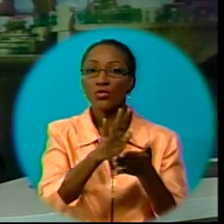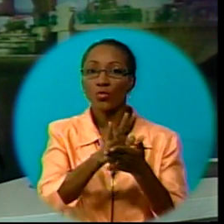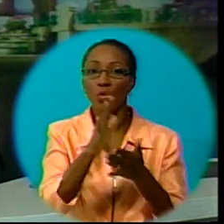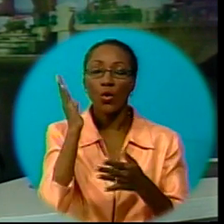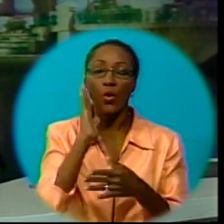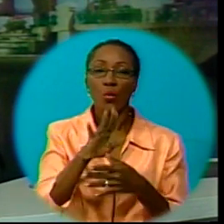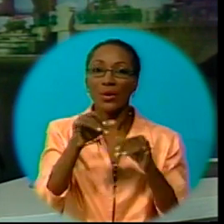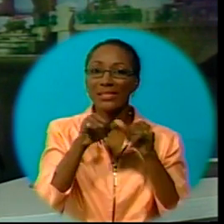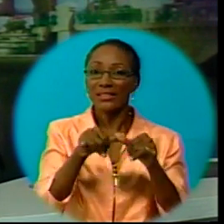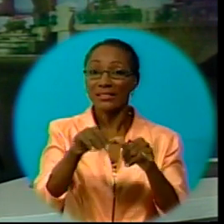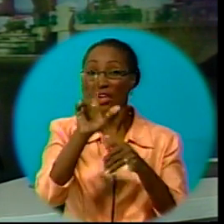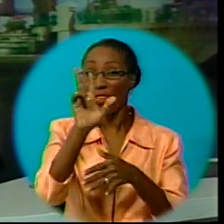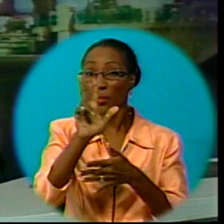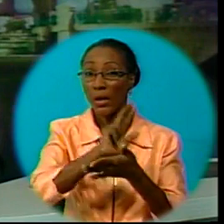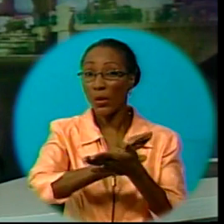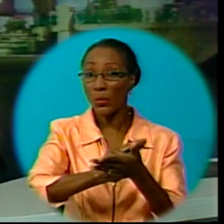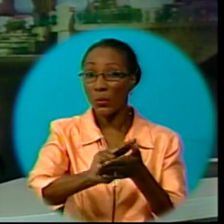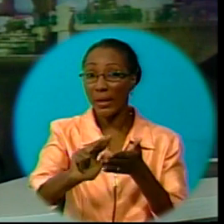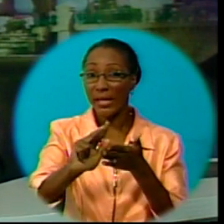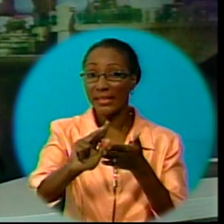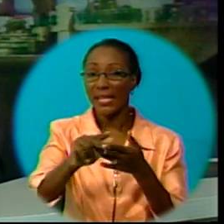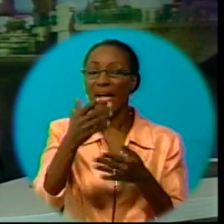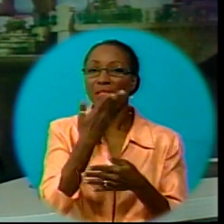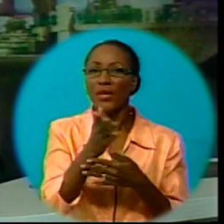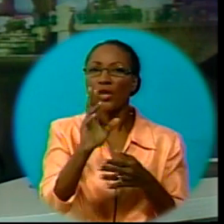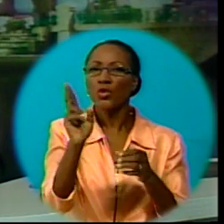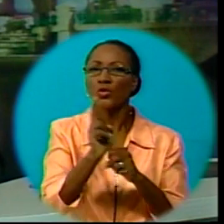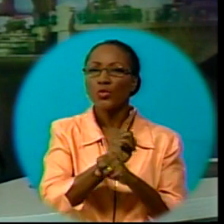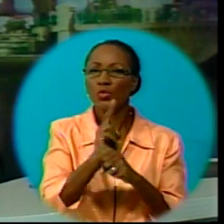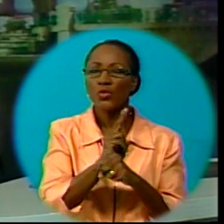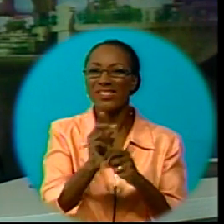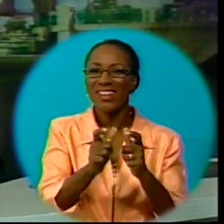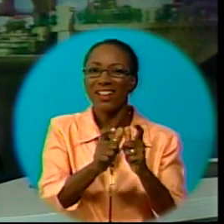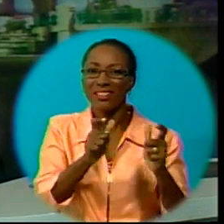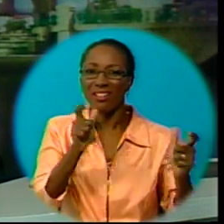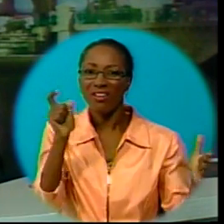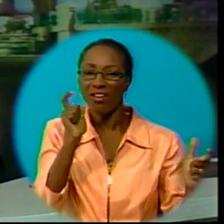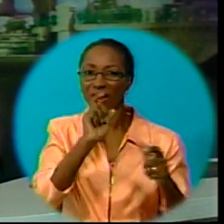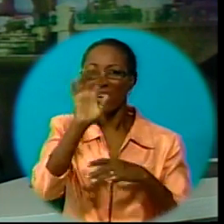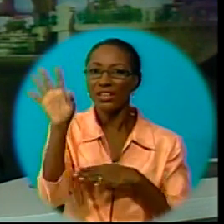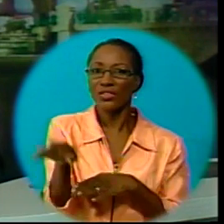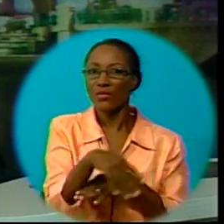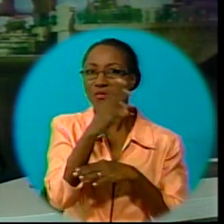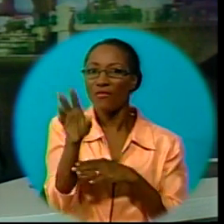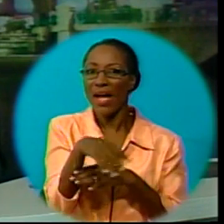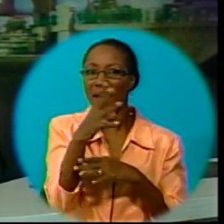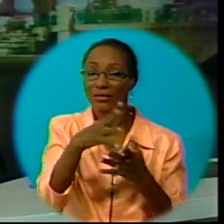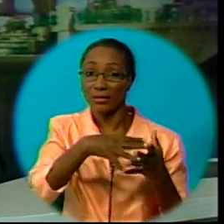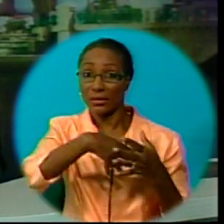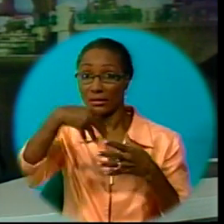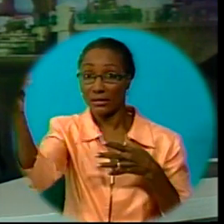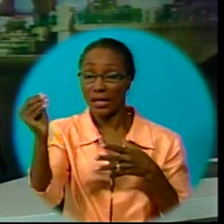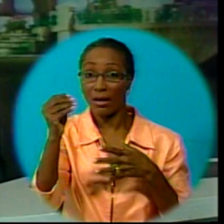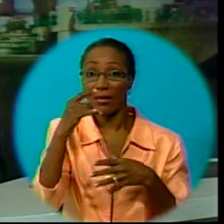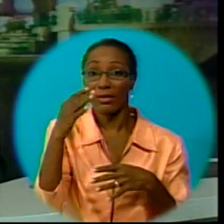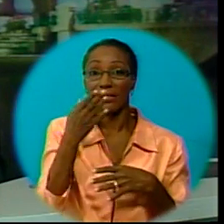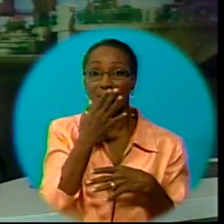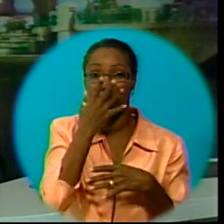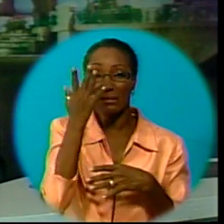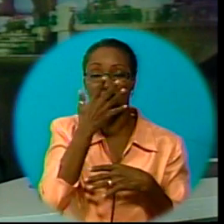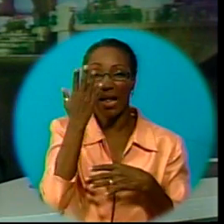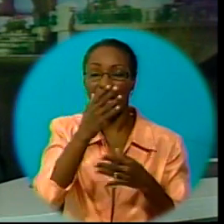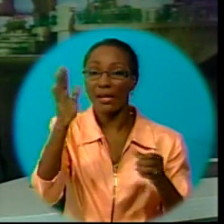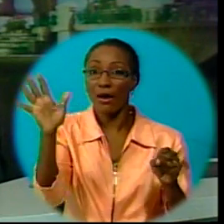3 weeks. She says they will use large industrial fans at the primary school to help extract the odor, and a full generalized cleaning